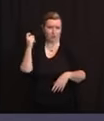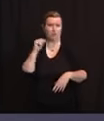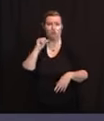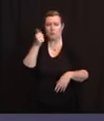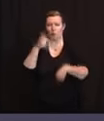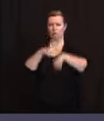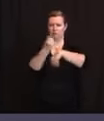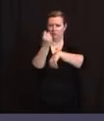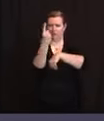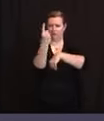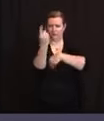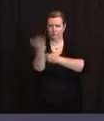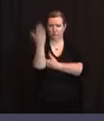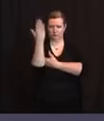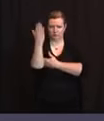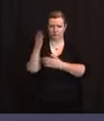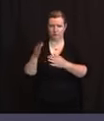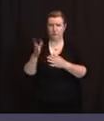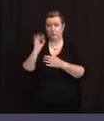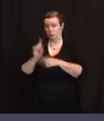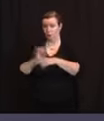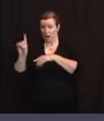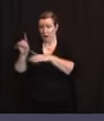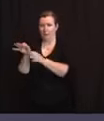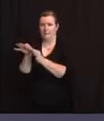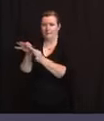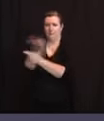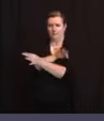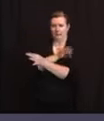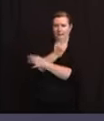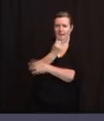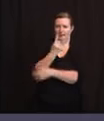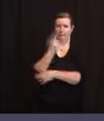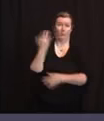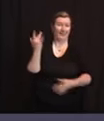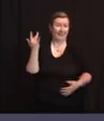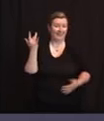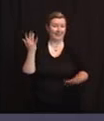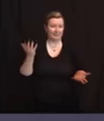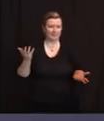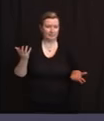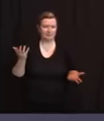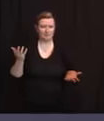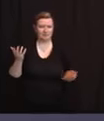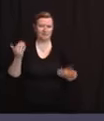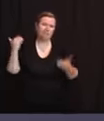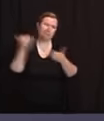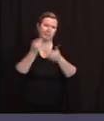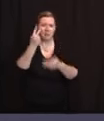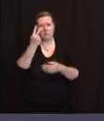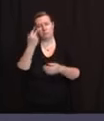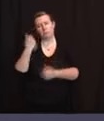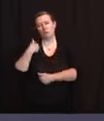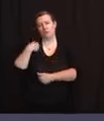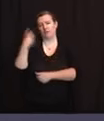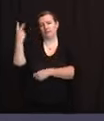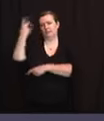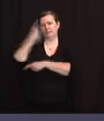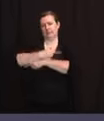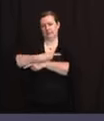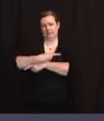a.m. Out of acknowledgement that it's Memorial Day weekend and kicking off the